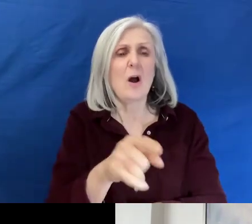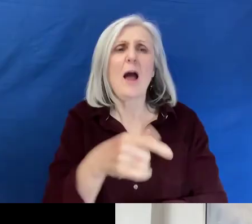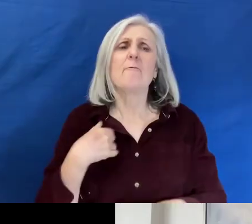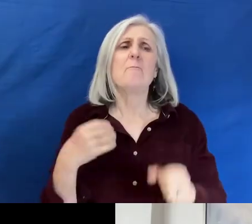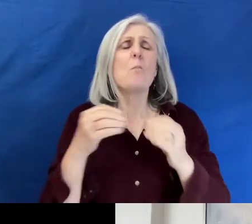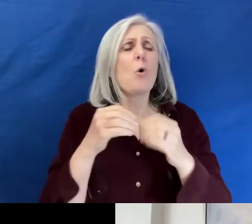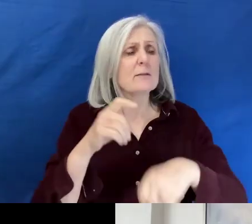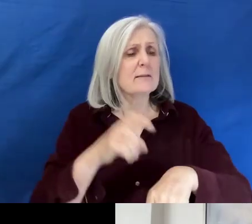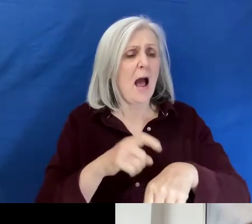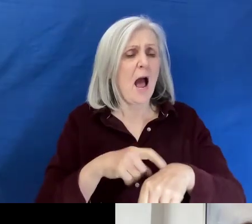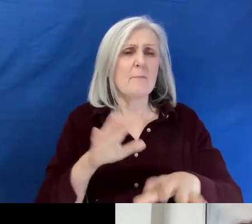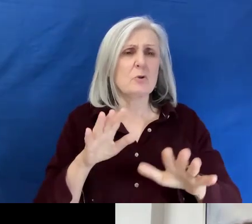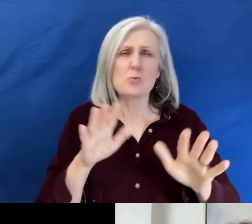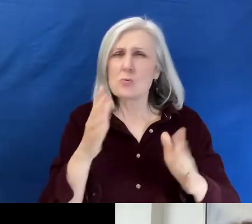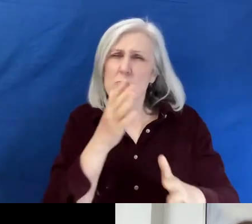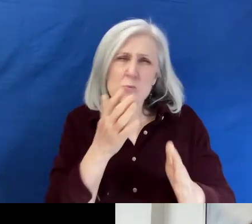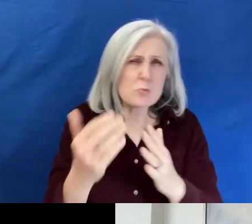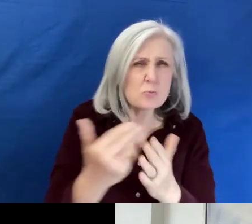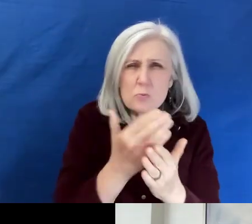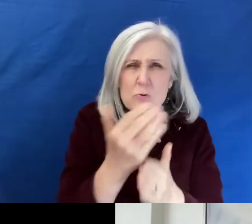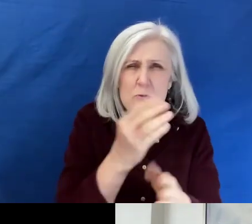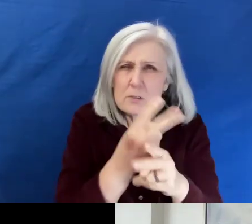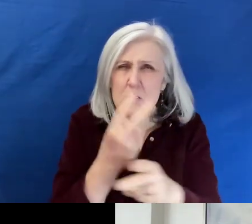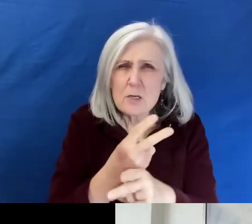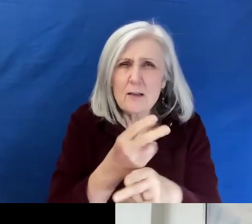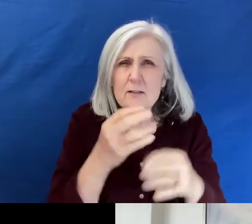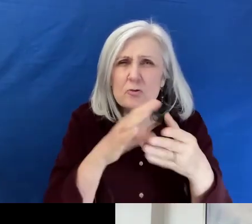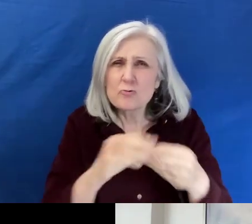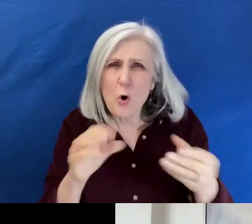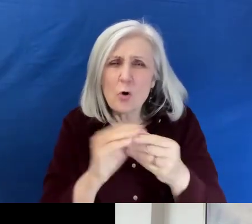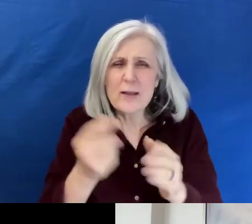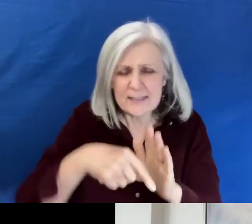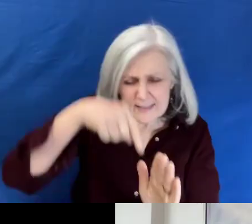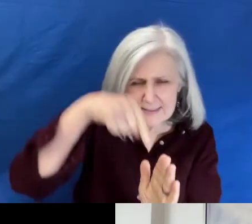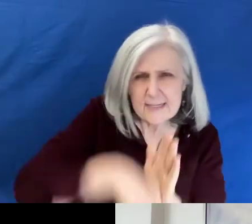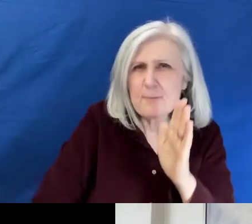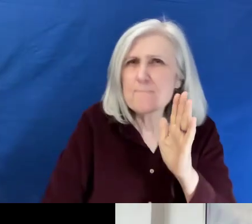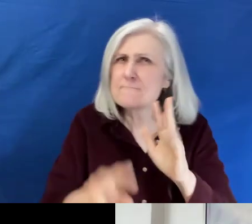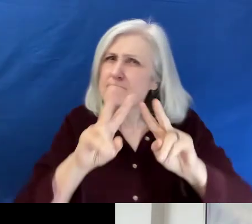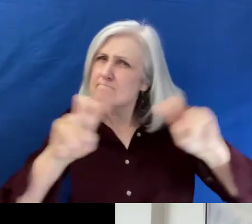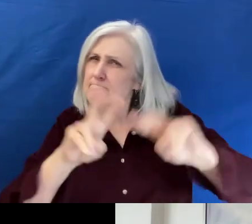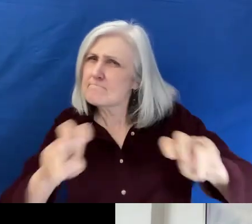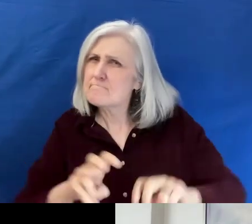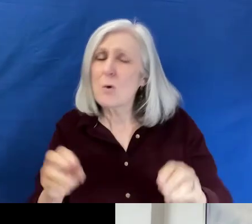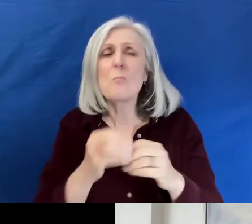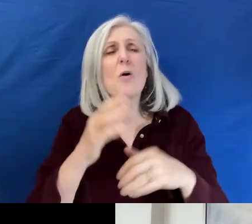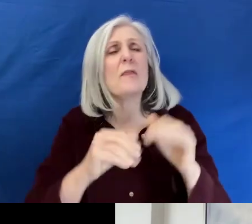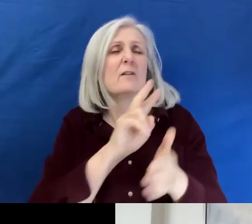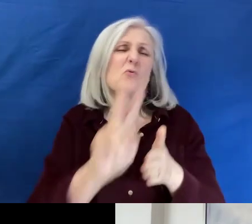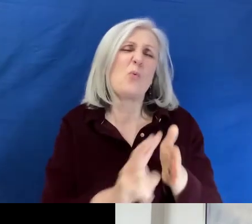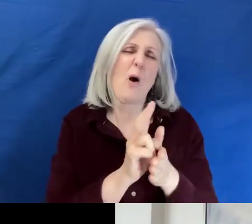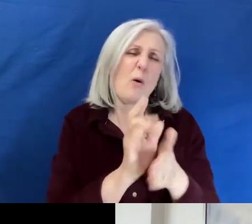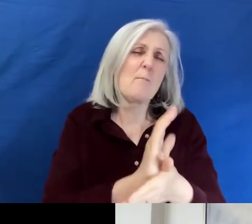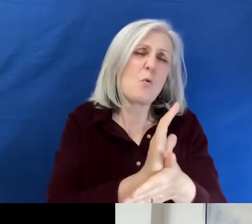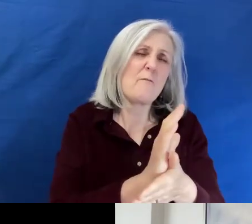of navigate the character storylines and really dive deeper than you would in like a 2 hour movie, which those are